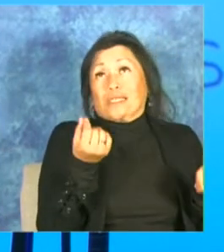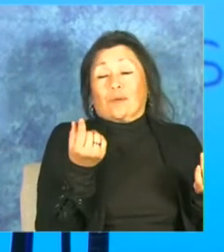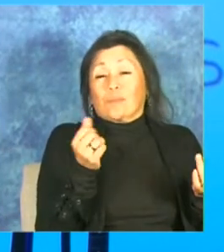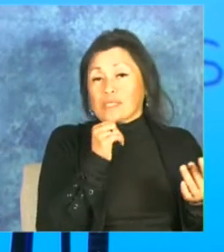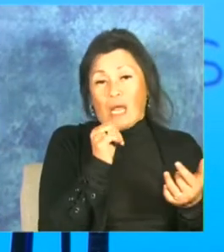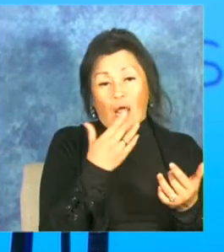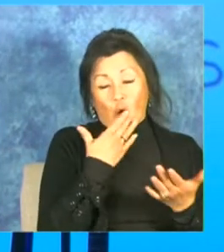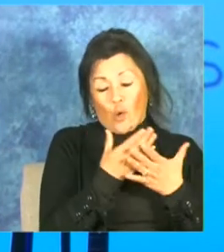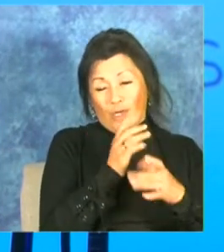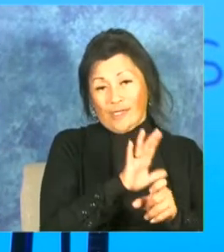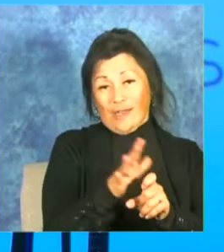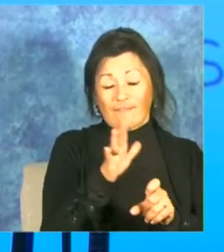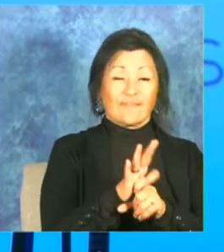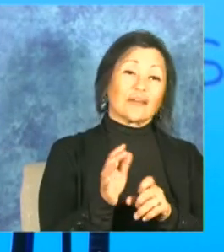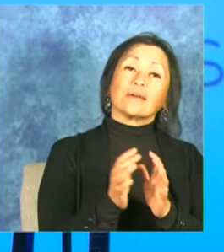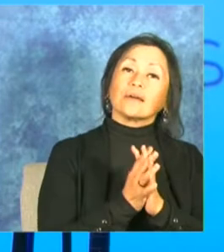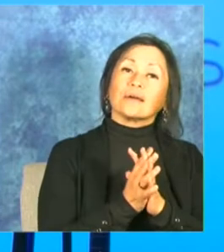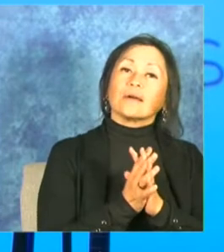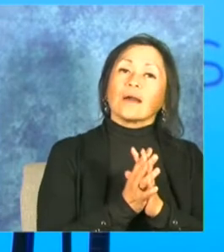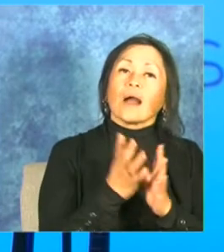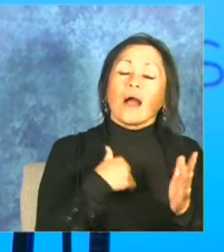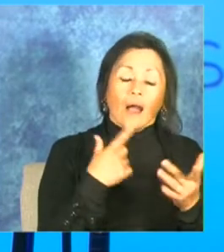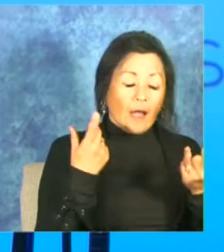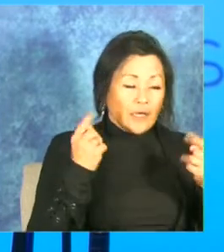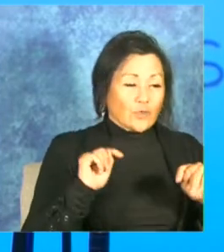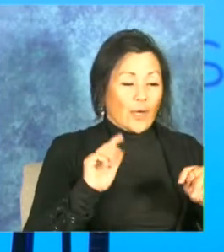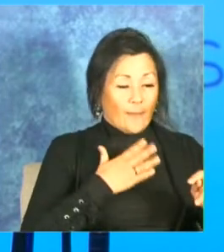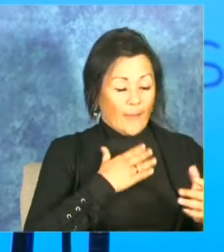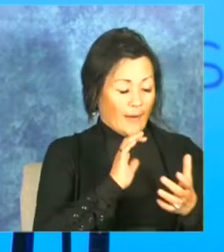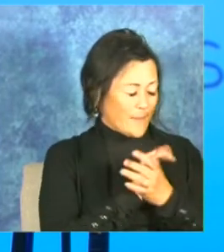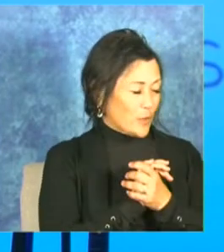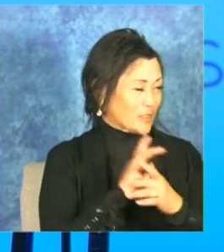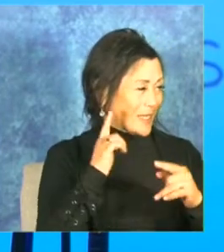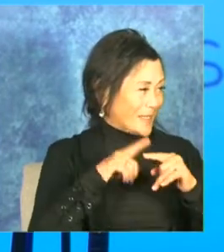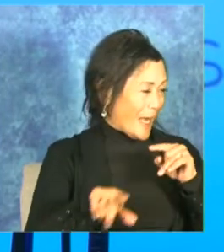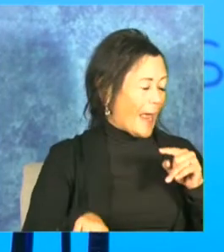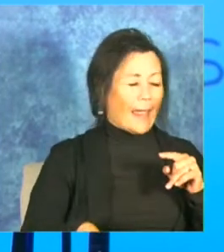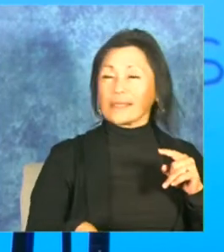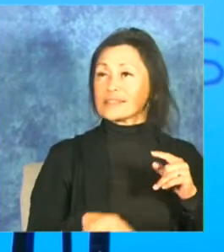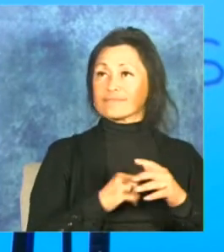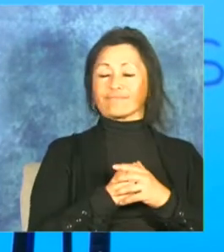good enough. I've tried in my marriage, but I can't seem